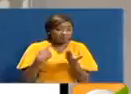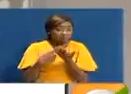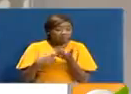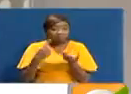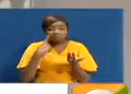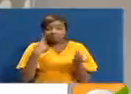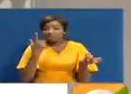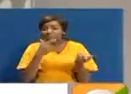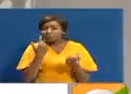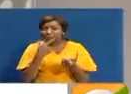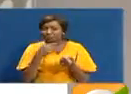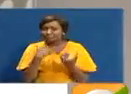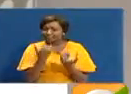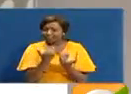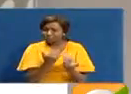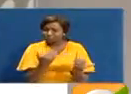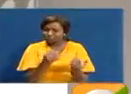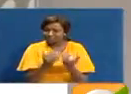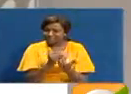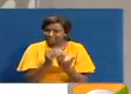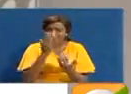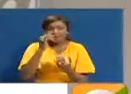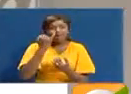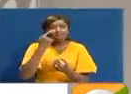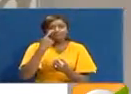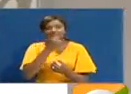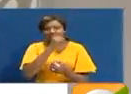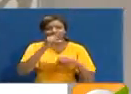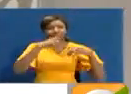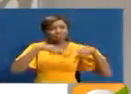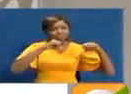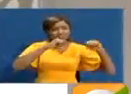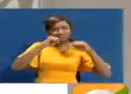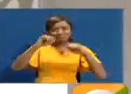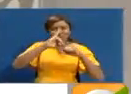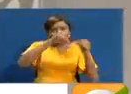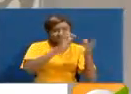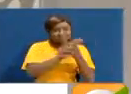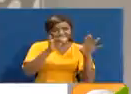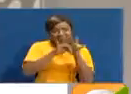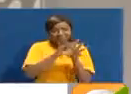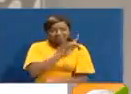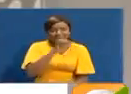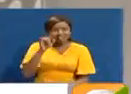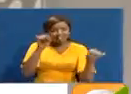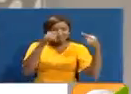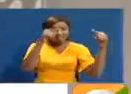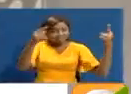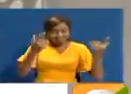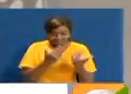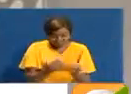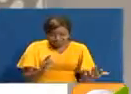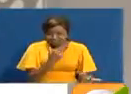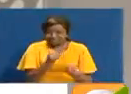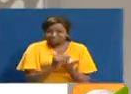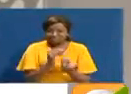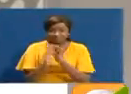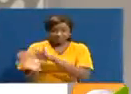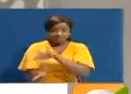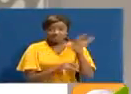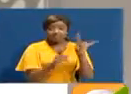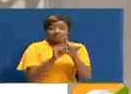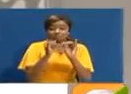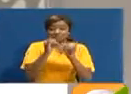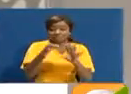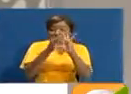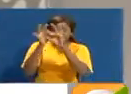take custody of the children? Also on the show, the third opinion in politics, or is it a new alliance in the offing?